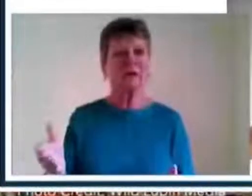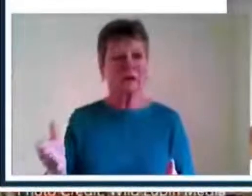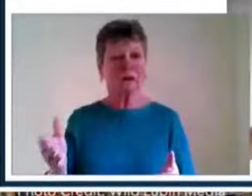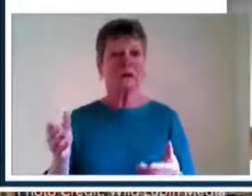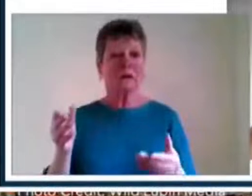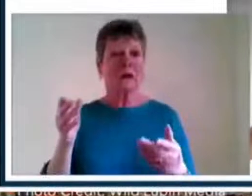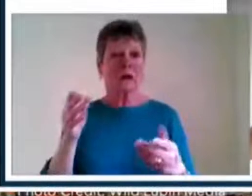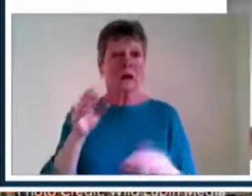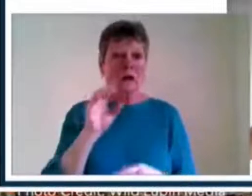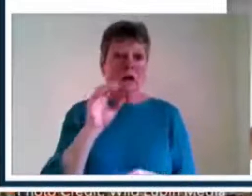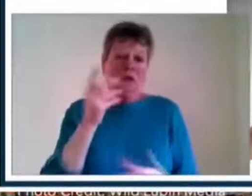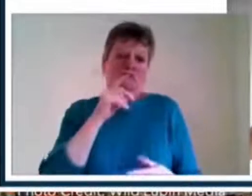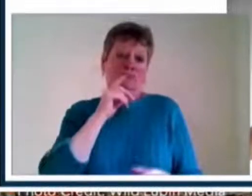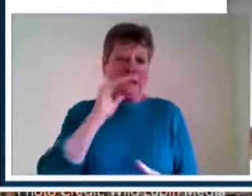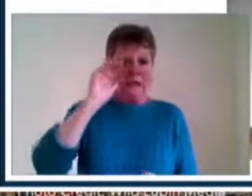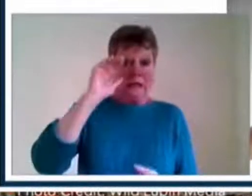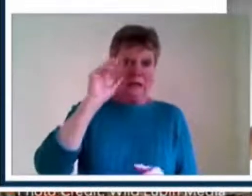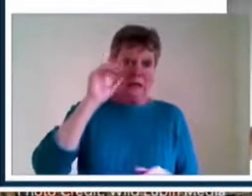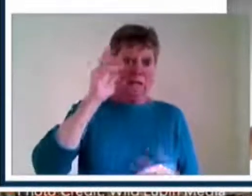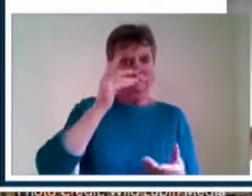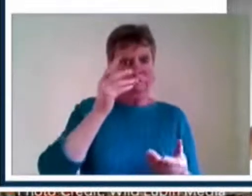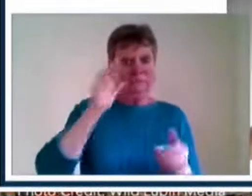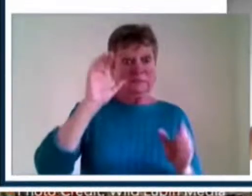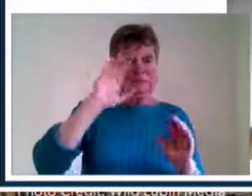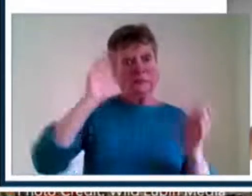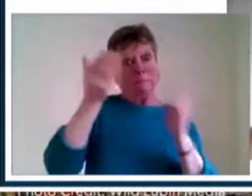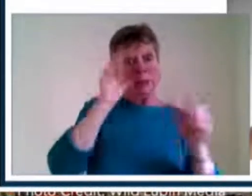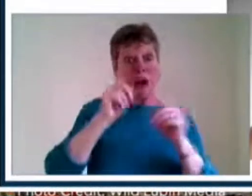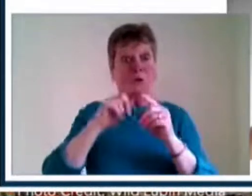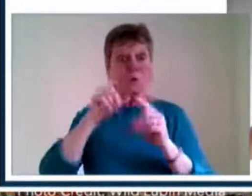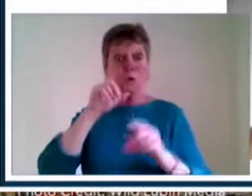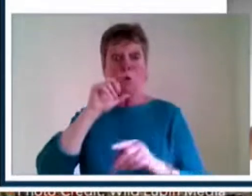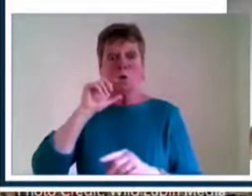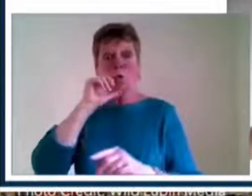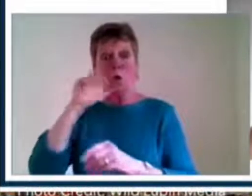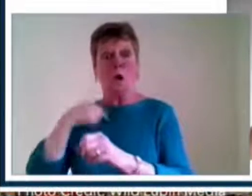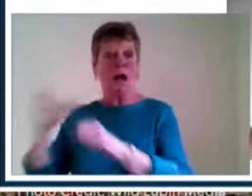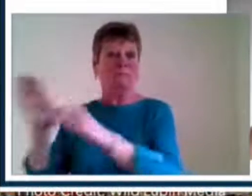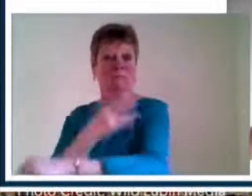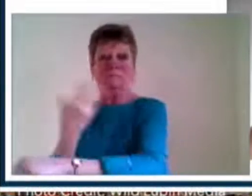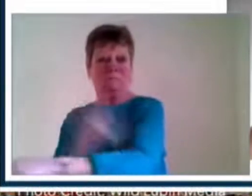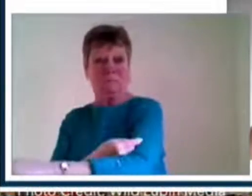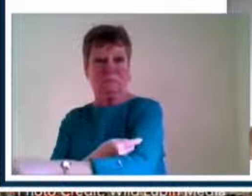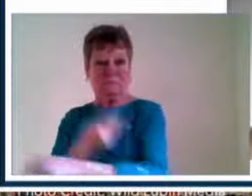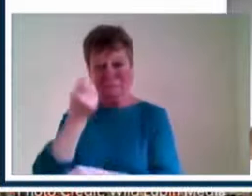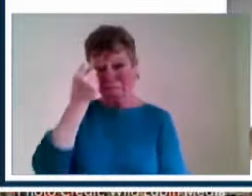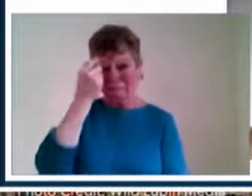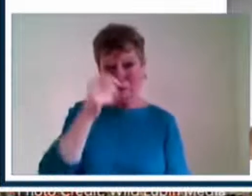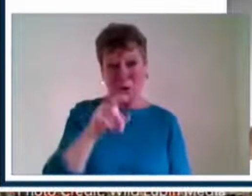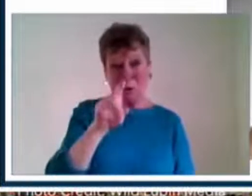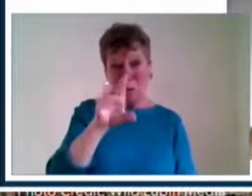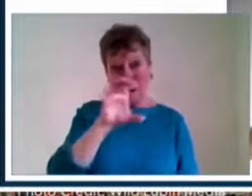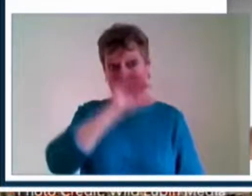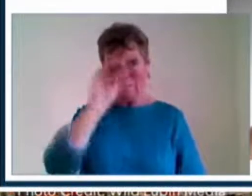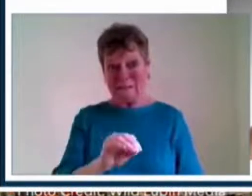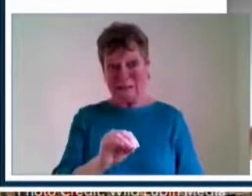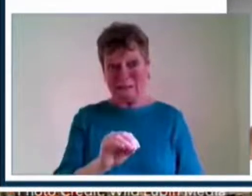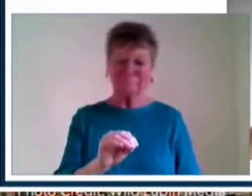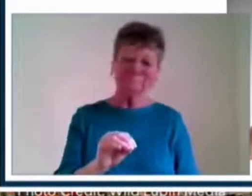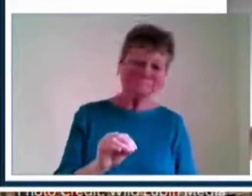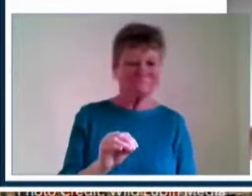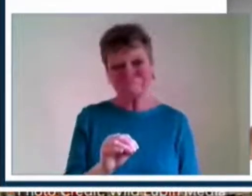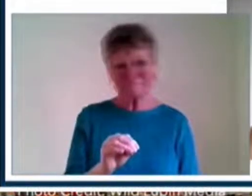compared to the number of people fully vaccinated, are inevitable. No vaccine is 100% effective. But